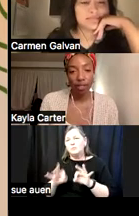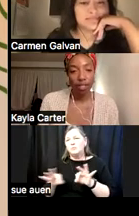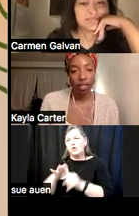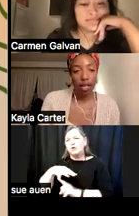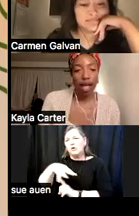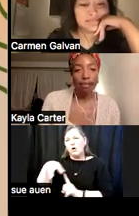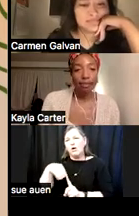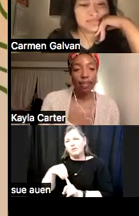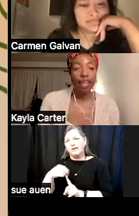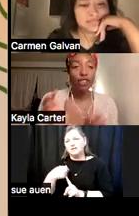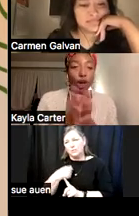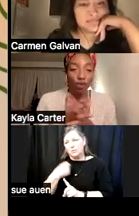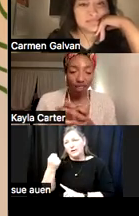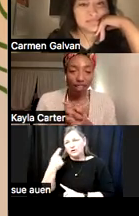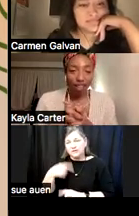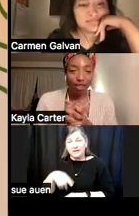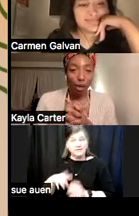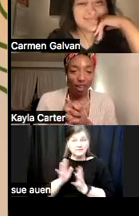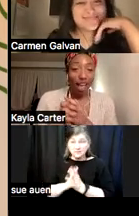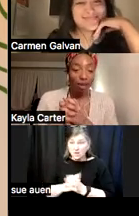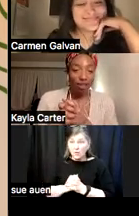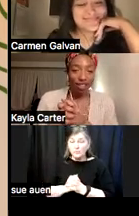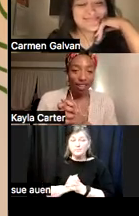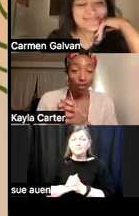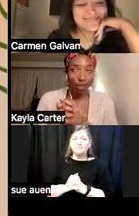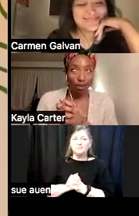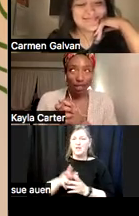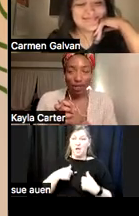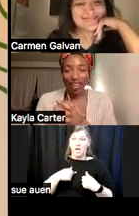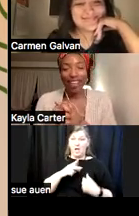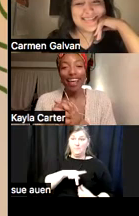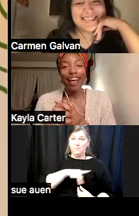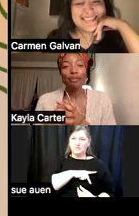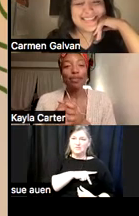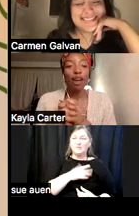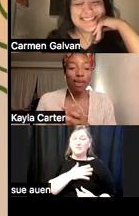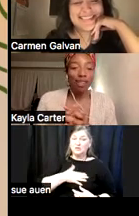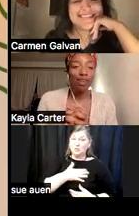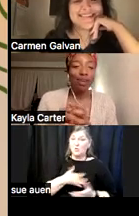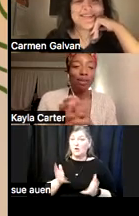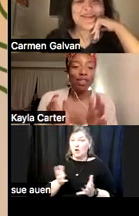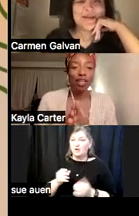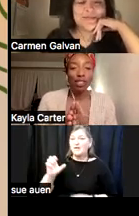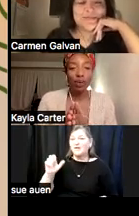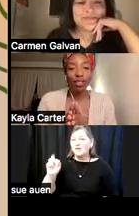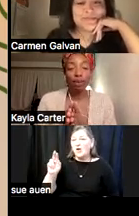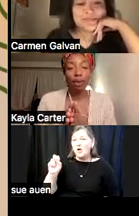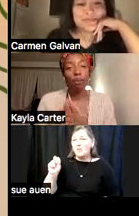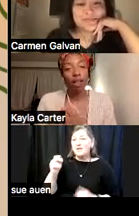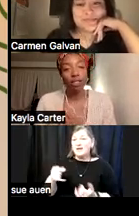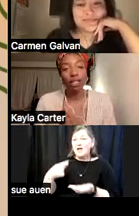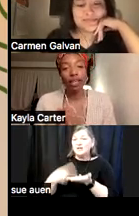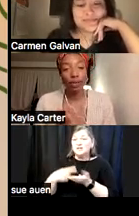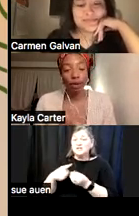have. So the moment I personally really, really enjoy. Carmen is going to be talking to us